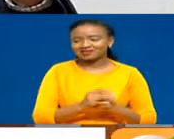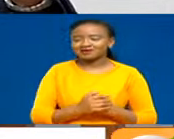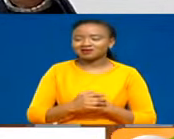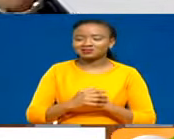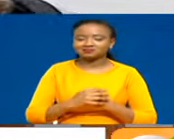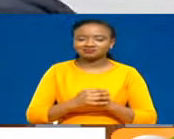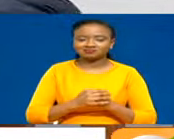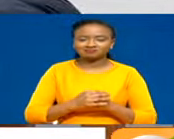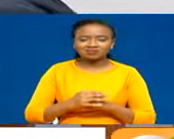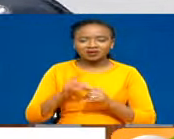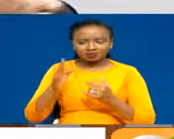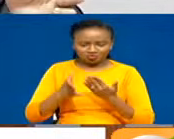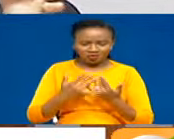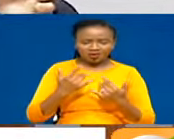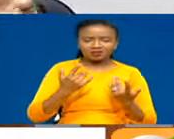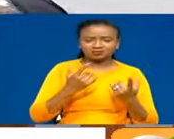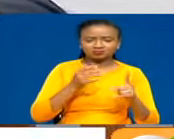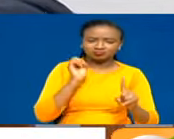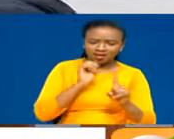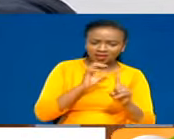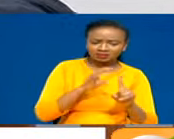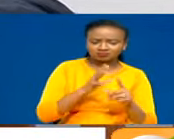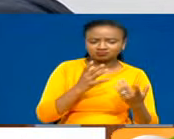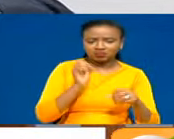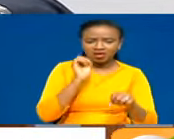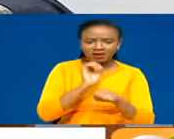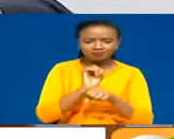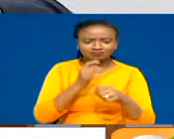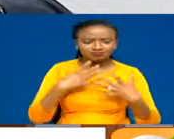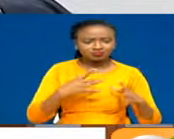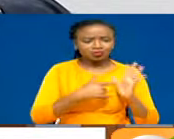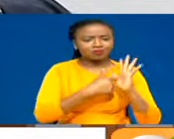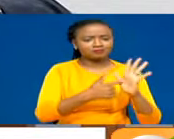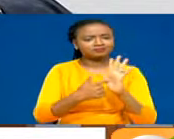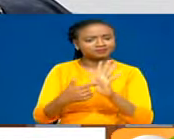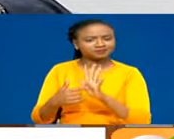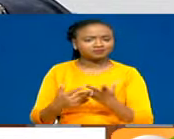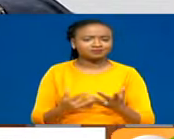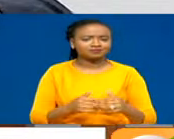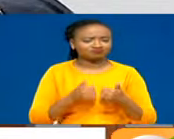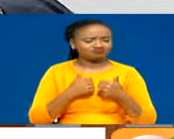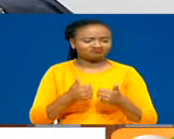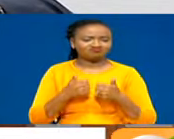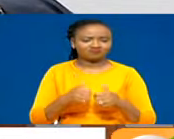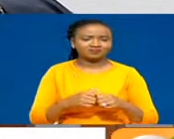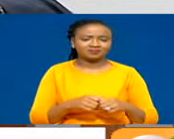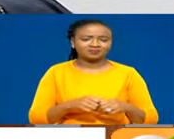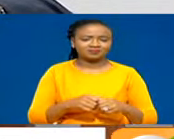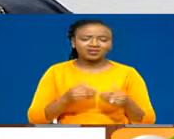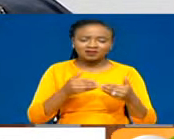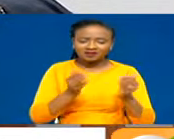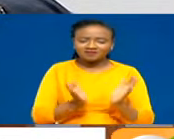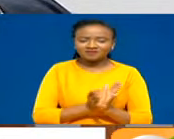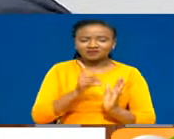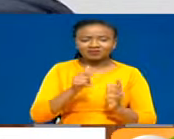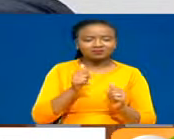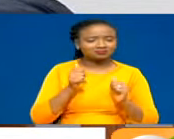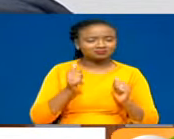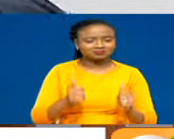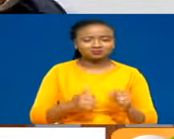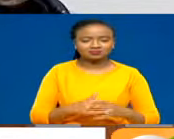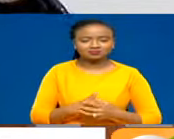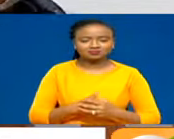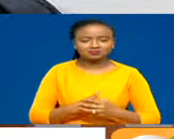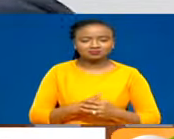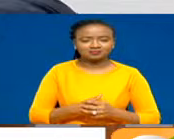incredible exposure and performance. Great competitor, unbelievable family person, you know, like